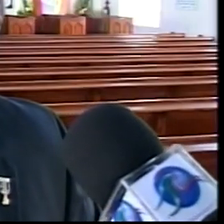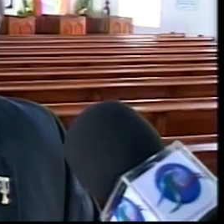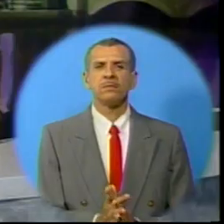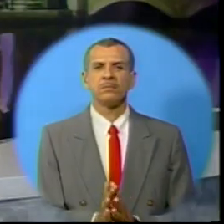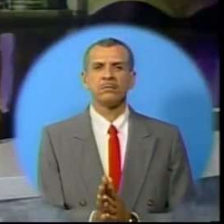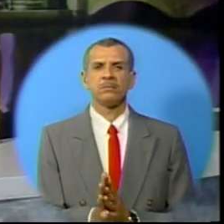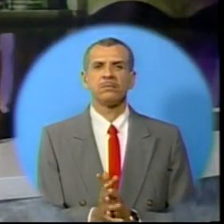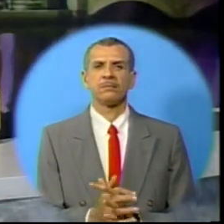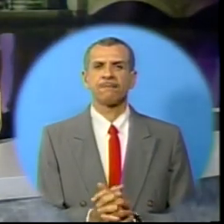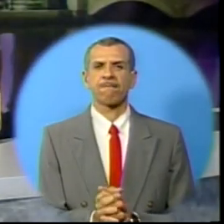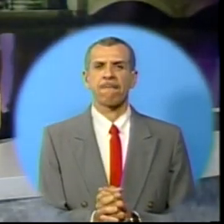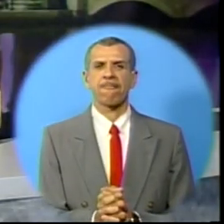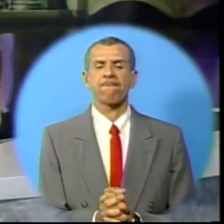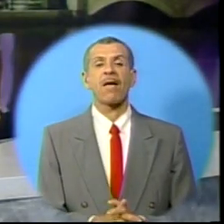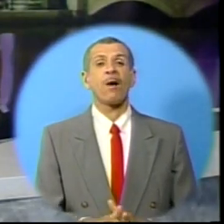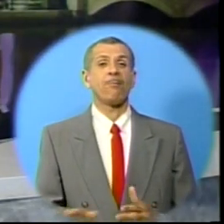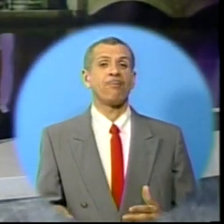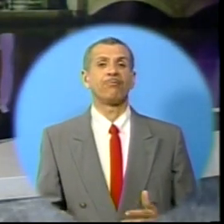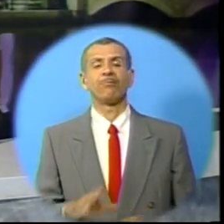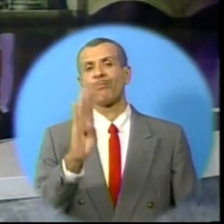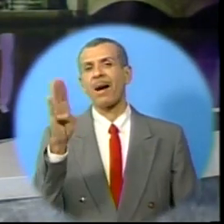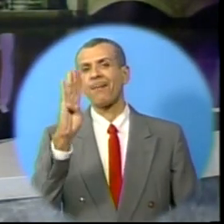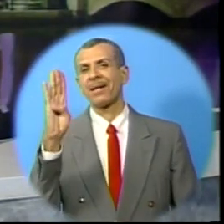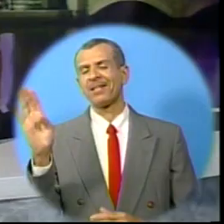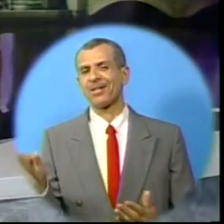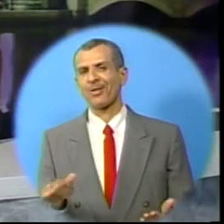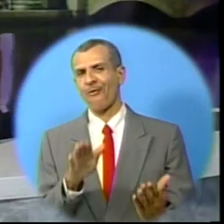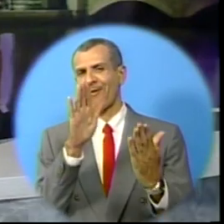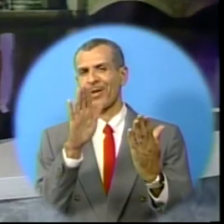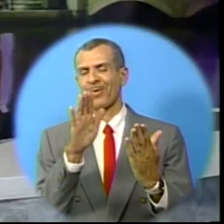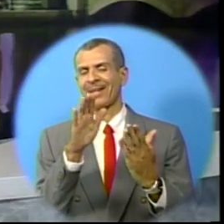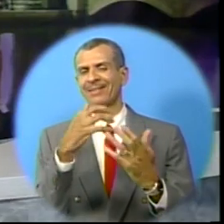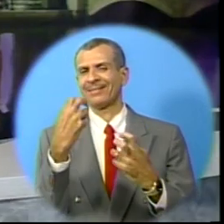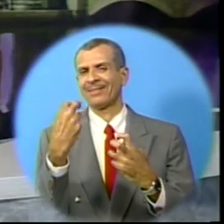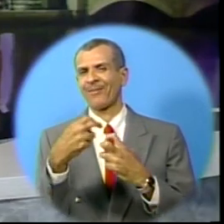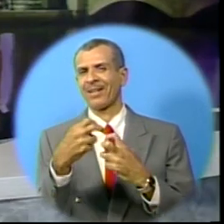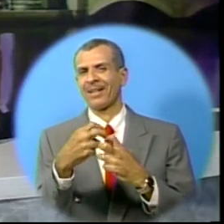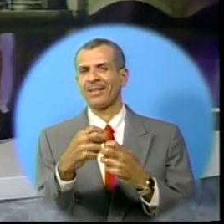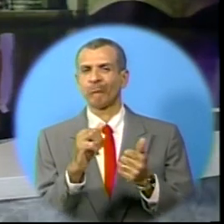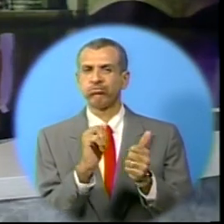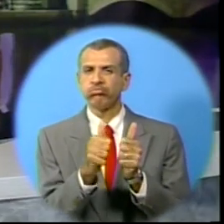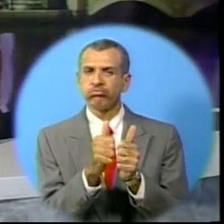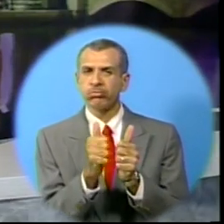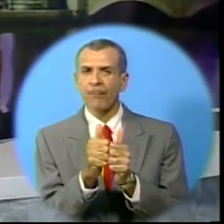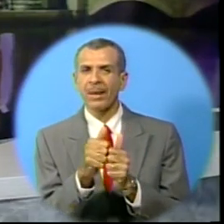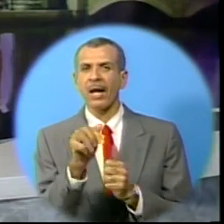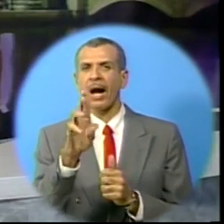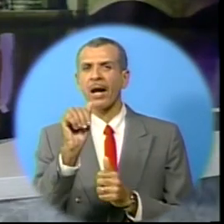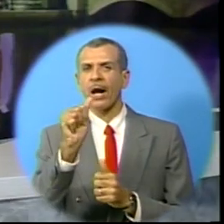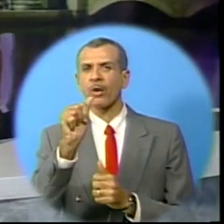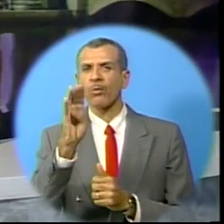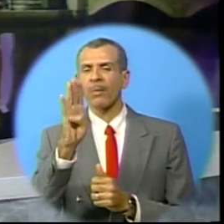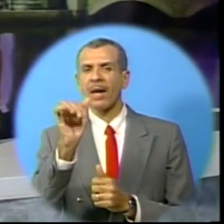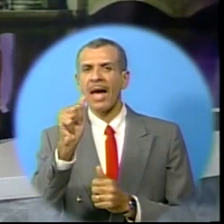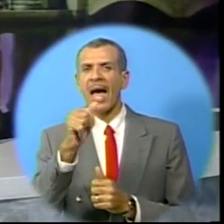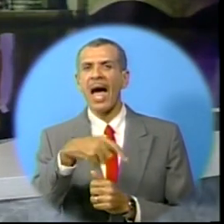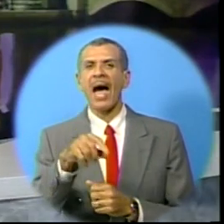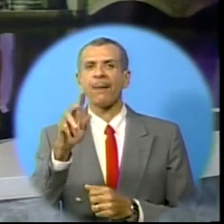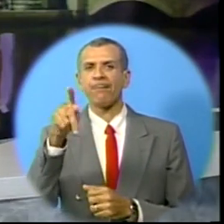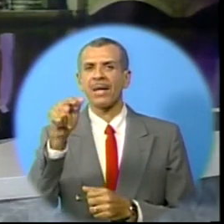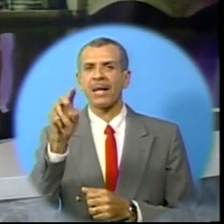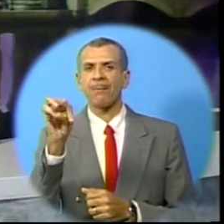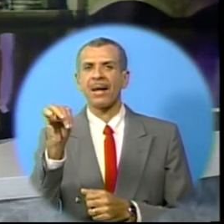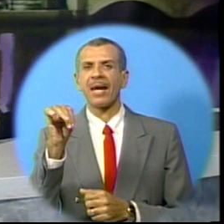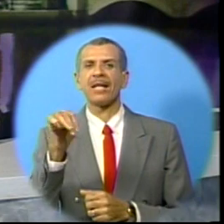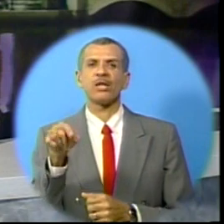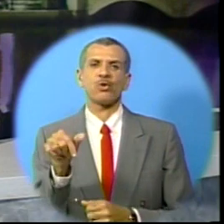committees. Barbados is facing stiff competition from Aruba and Panama in the Guyanese market. More